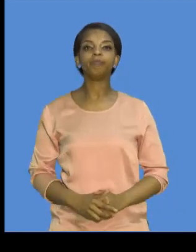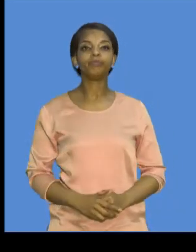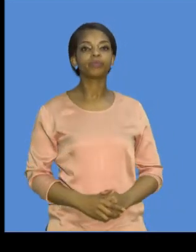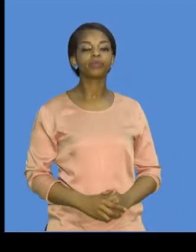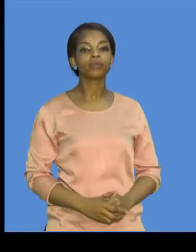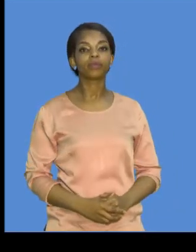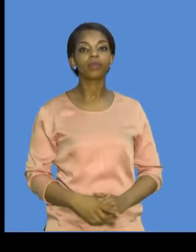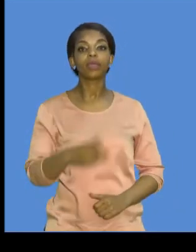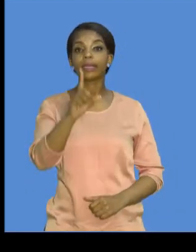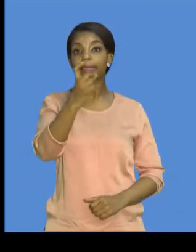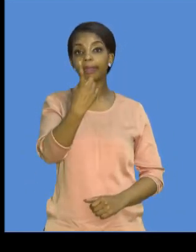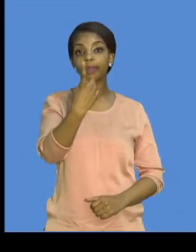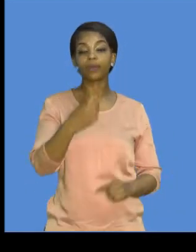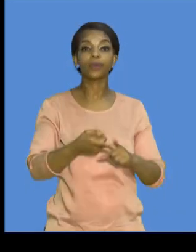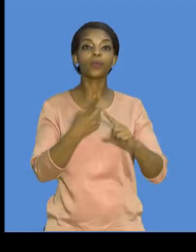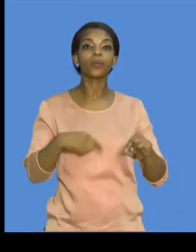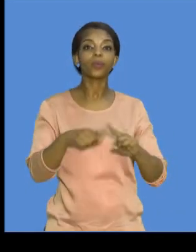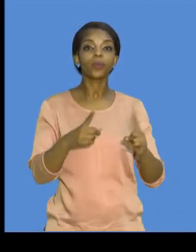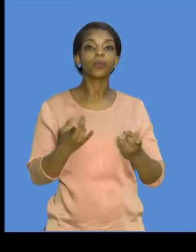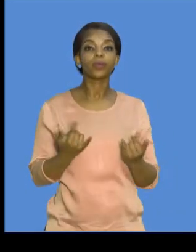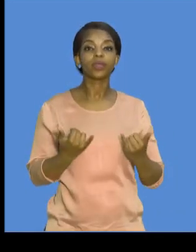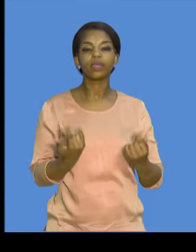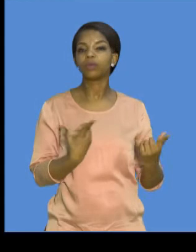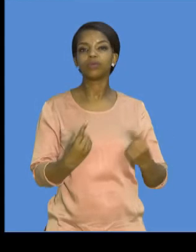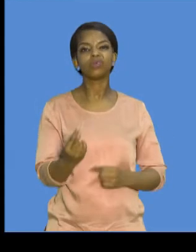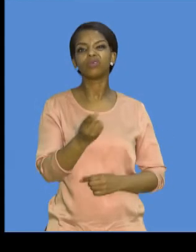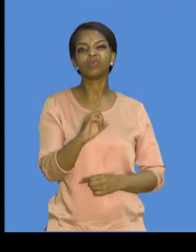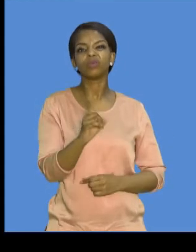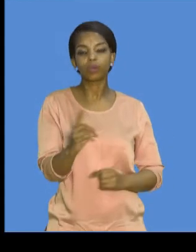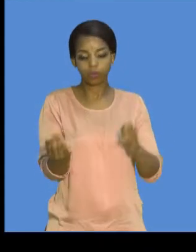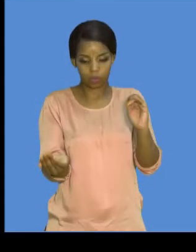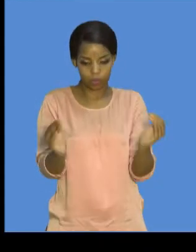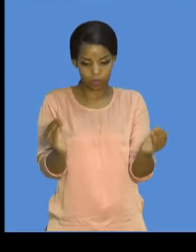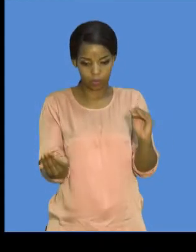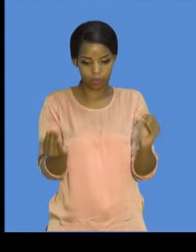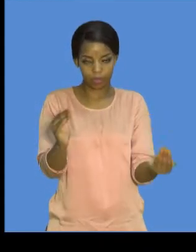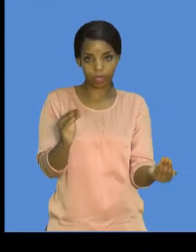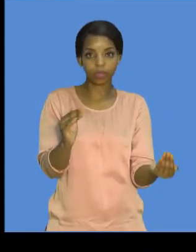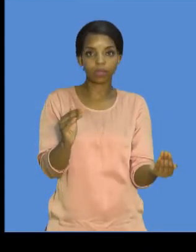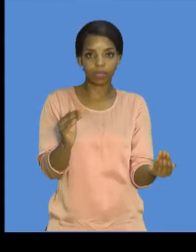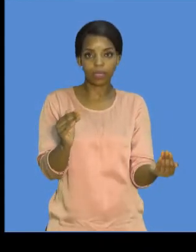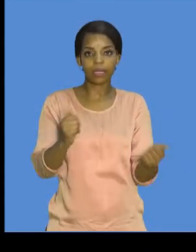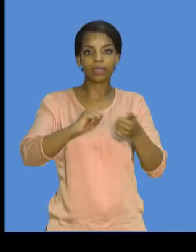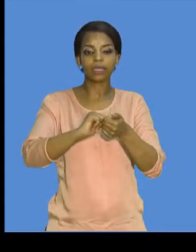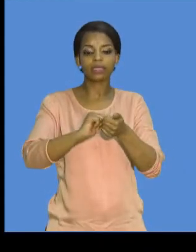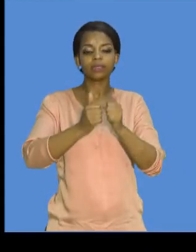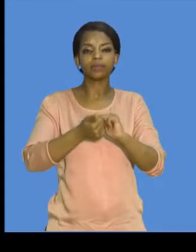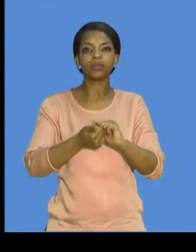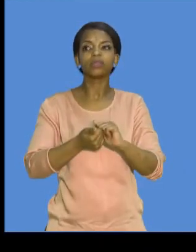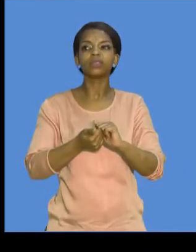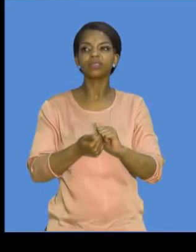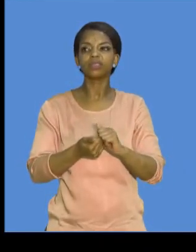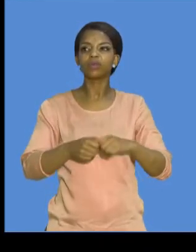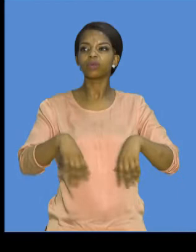week 1, we are looking at, or we are comparing the number of spores, right? The number of spores would